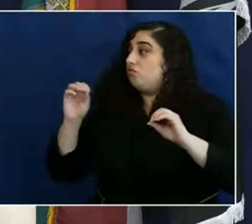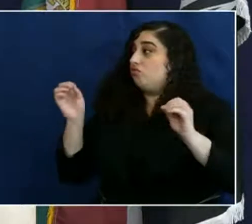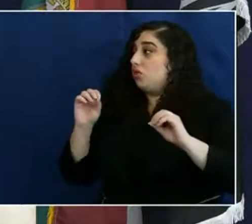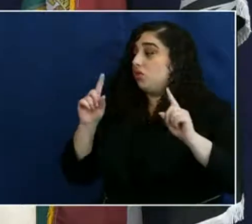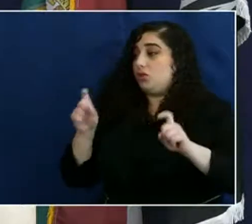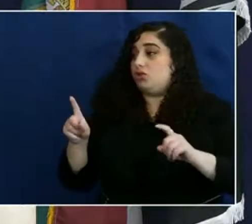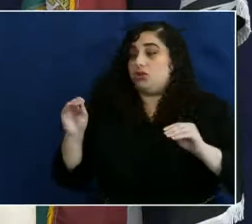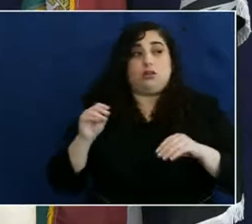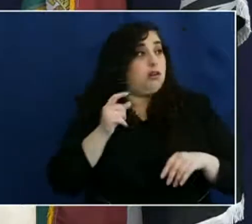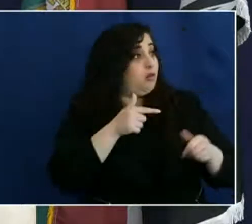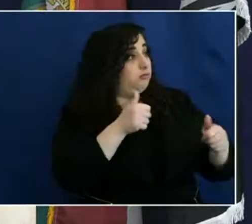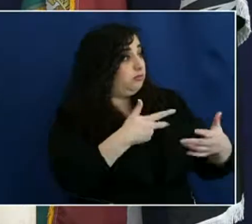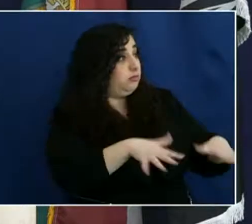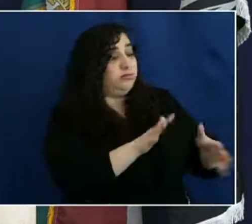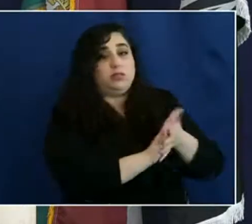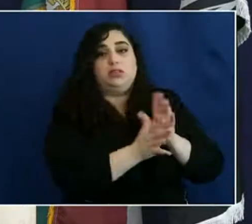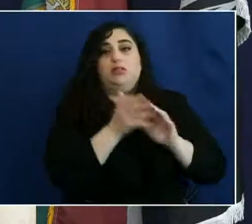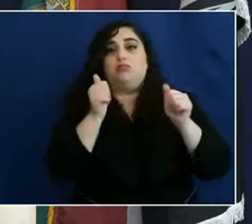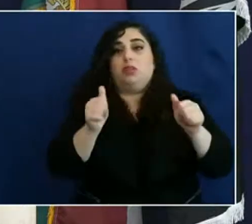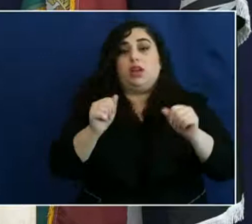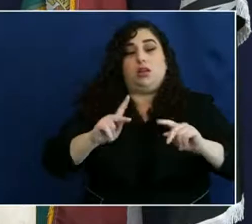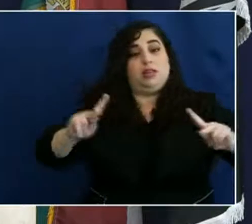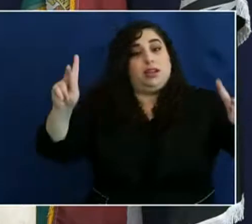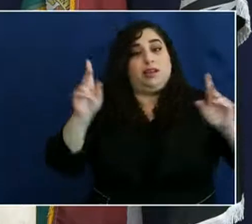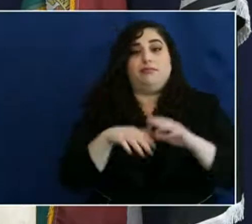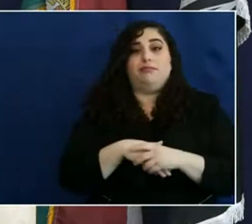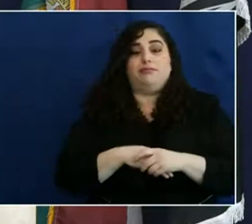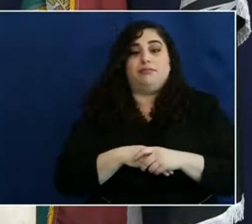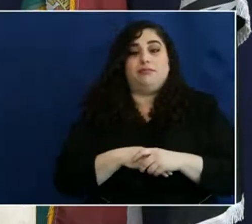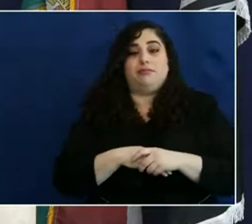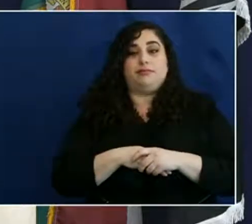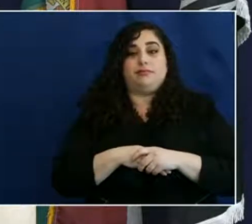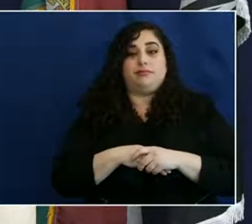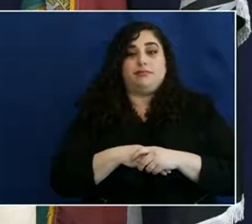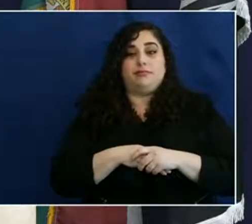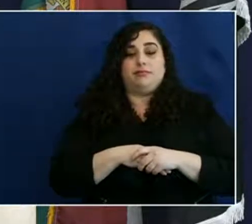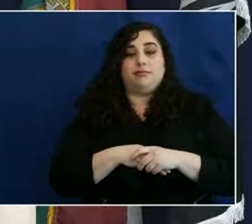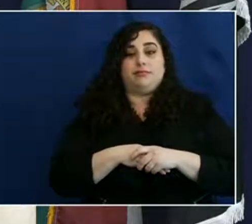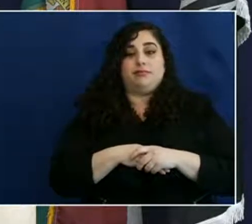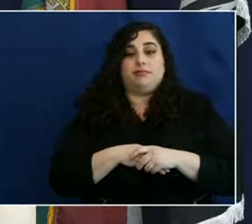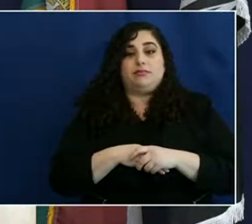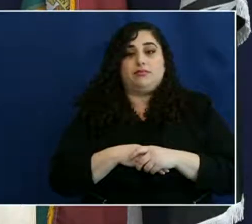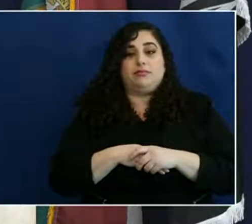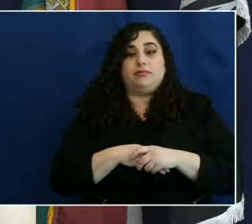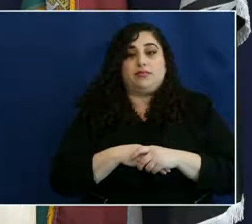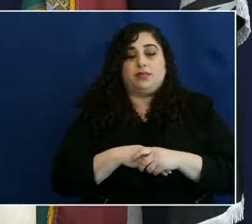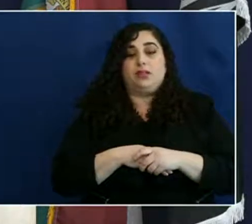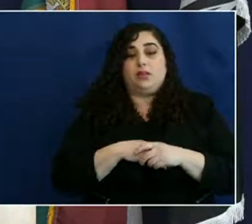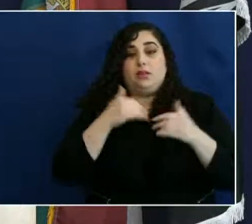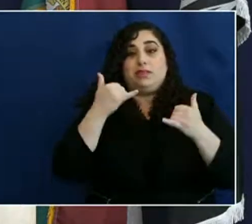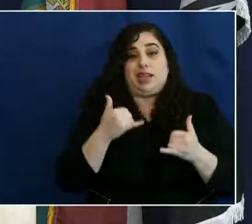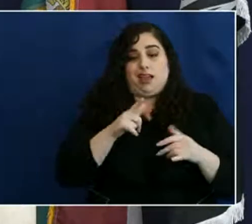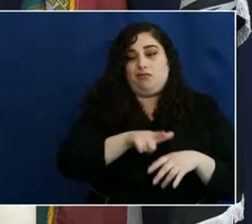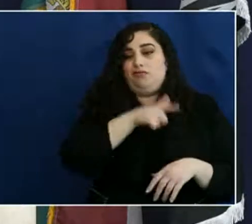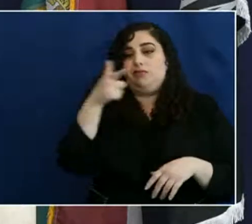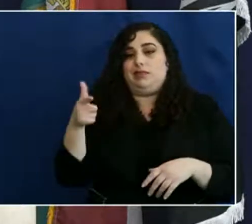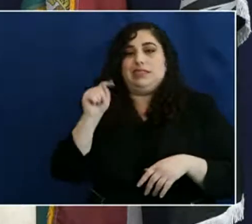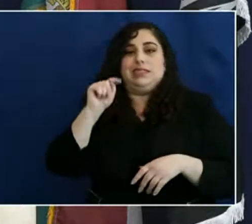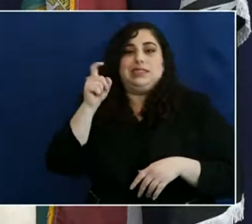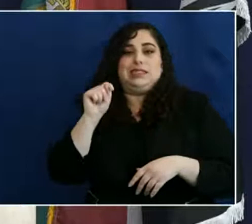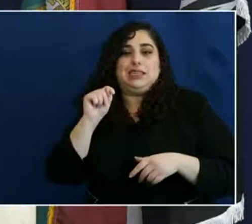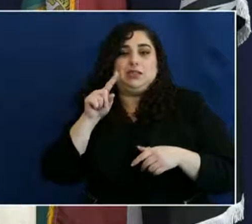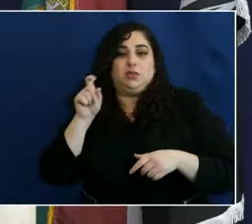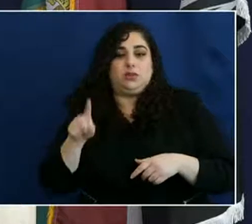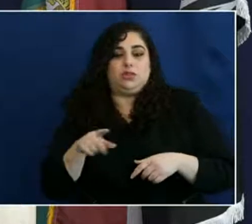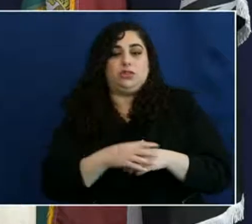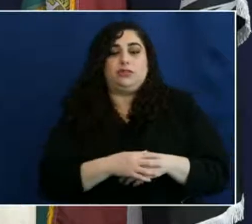That's it. All right, Allison didn't come back. All right, we'll go to our text question. The first text question is from John Horn from Channel 10